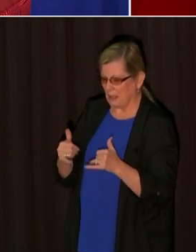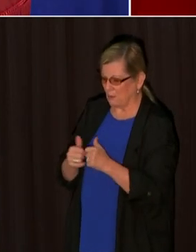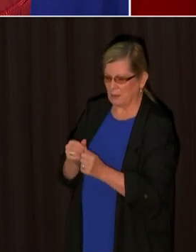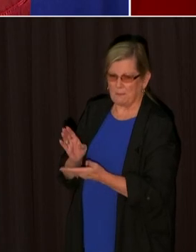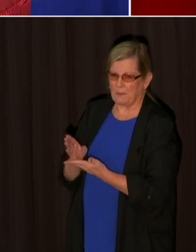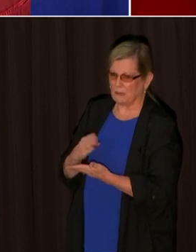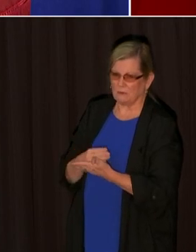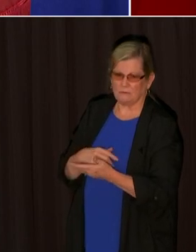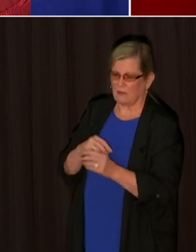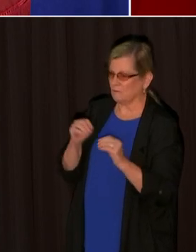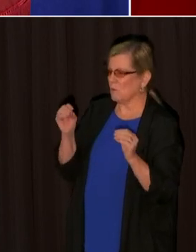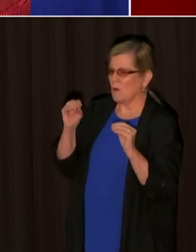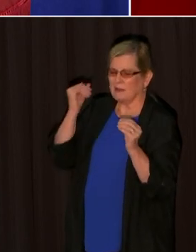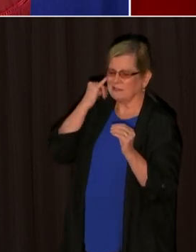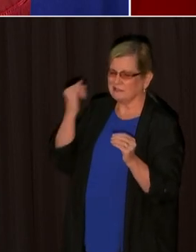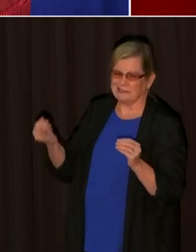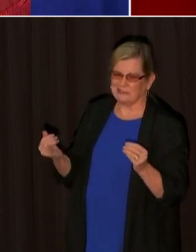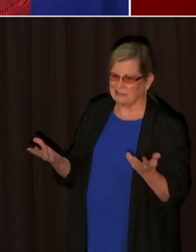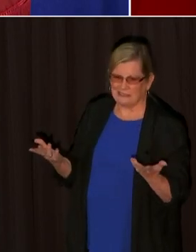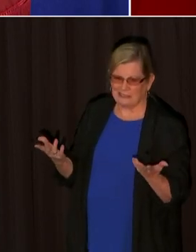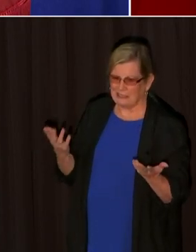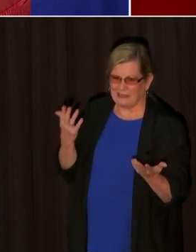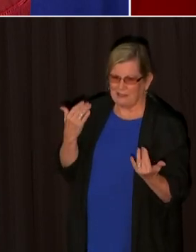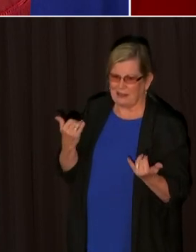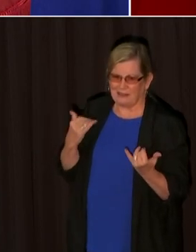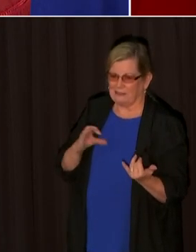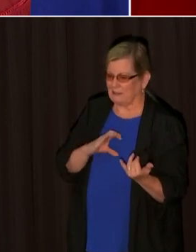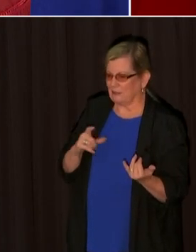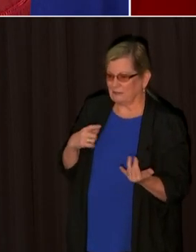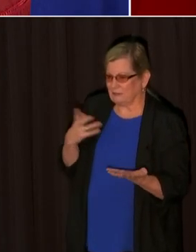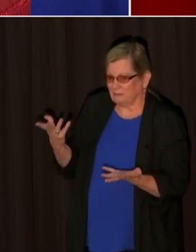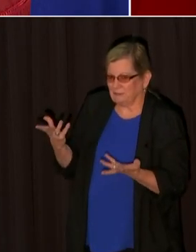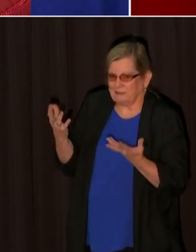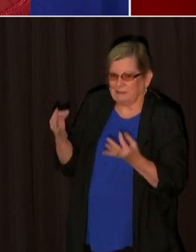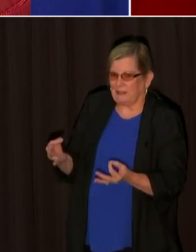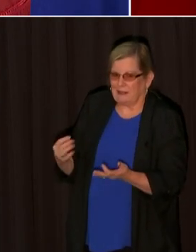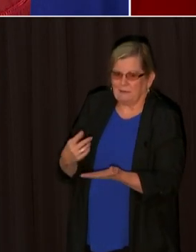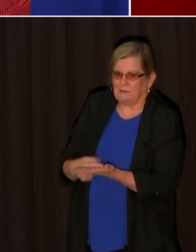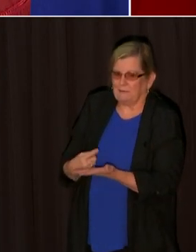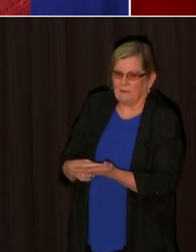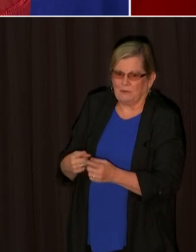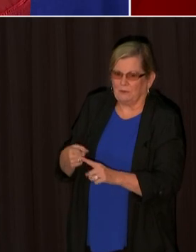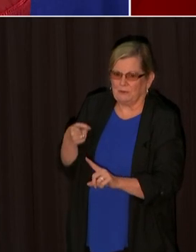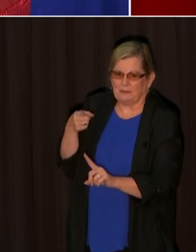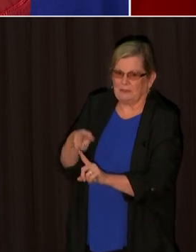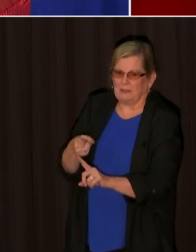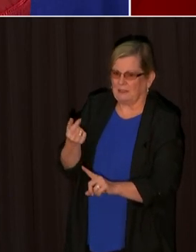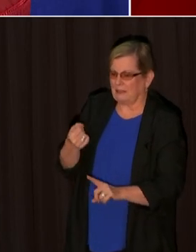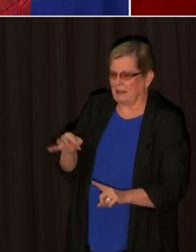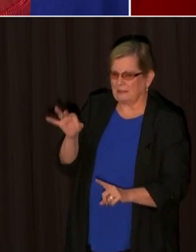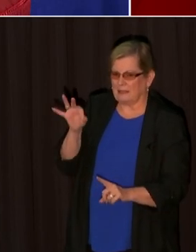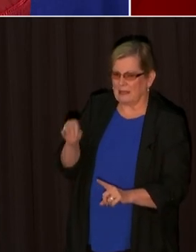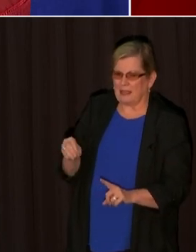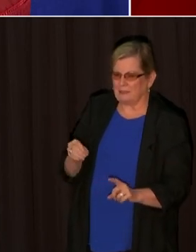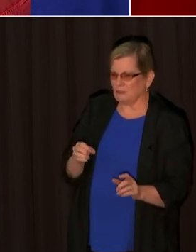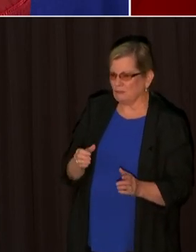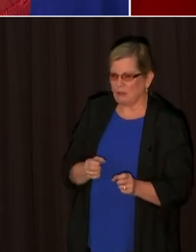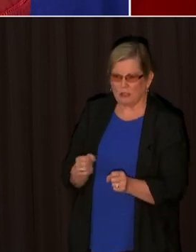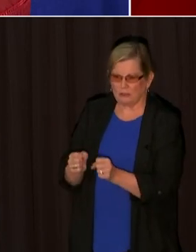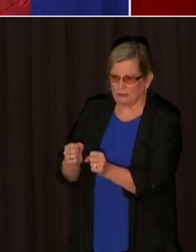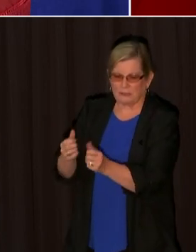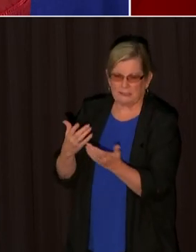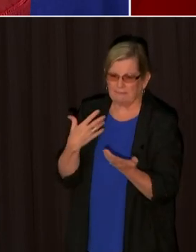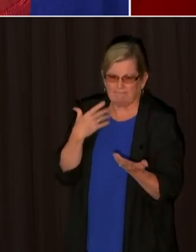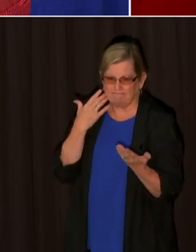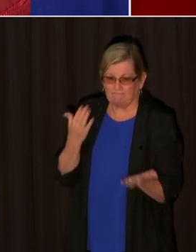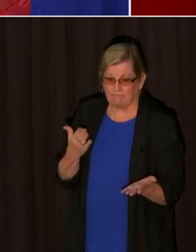idea why the council would want again go back to a 1990s strategy. Keep in mind that DC